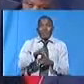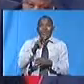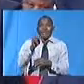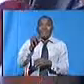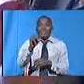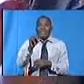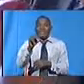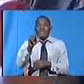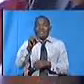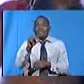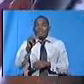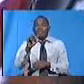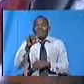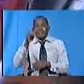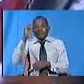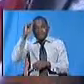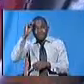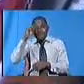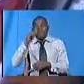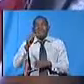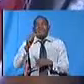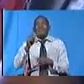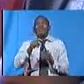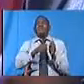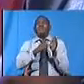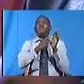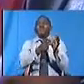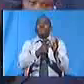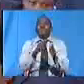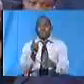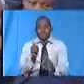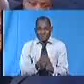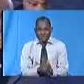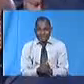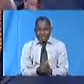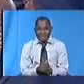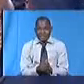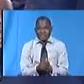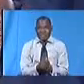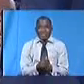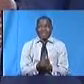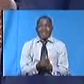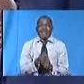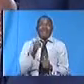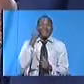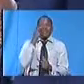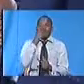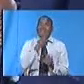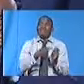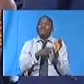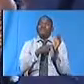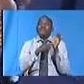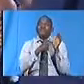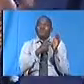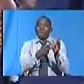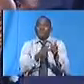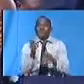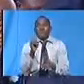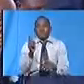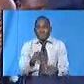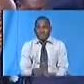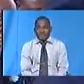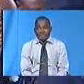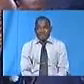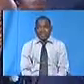Where is the burden of proof? Have they discharged that burden?